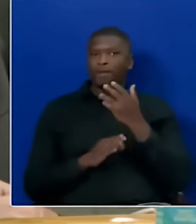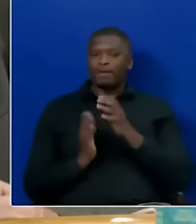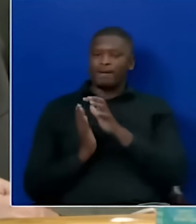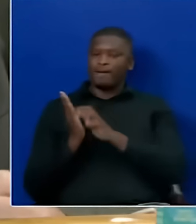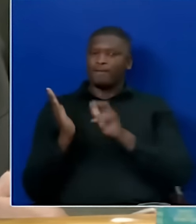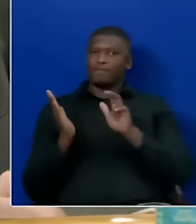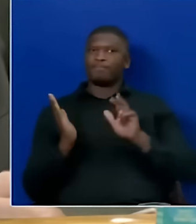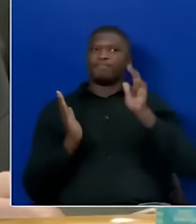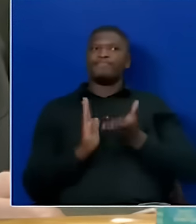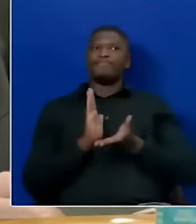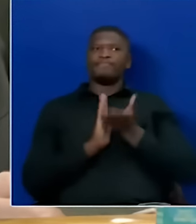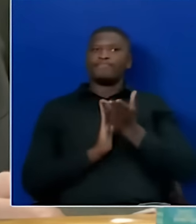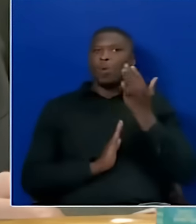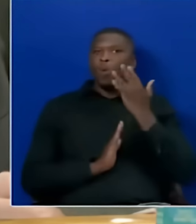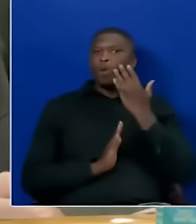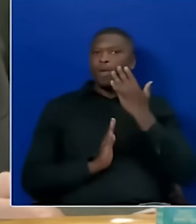affidavit was